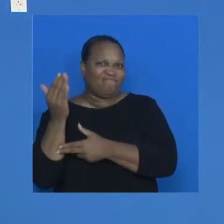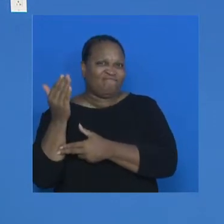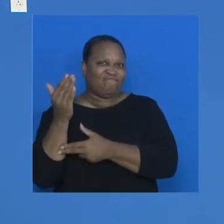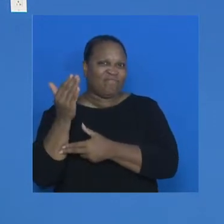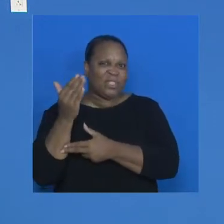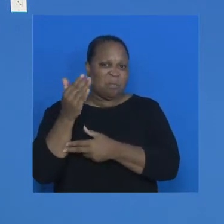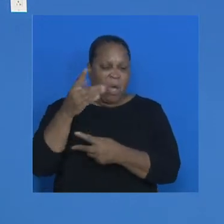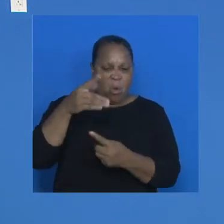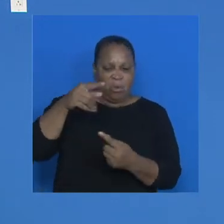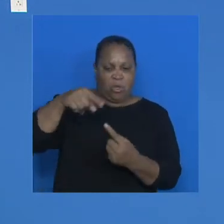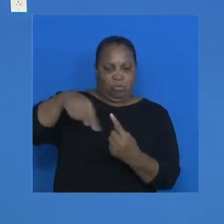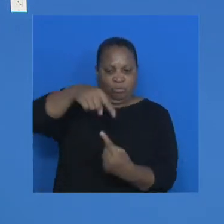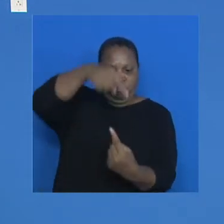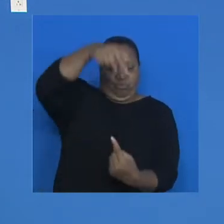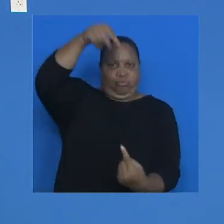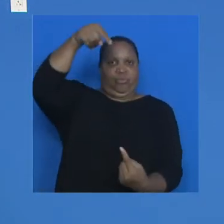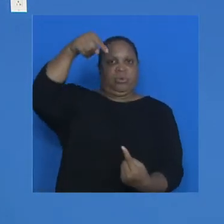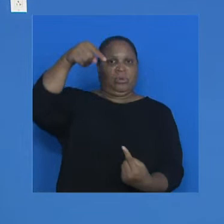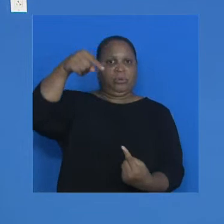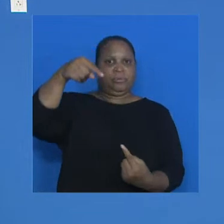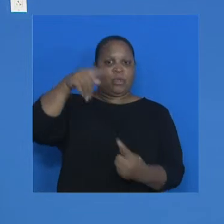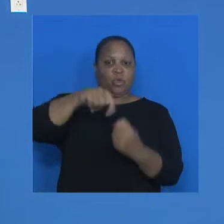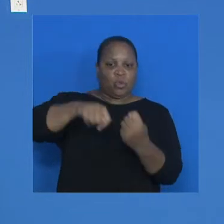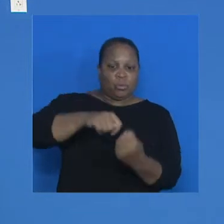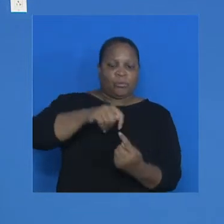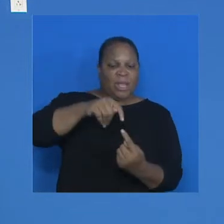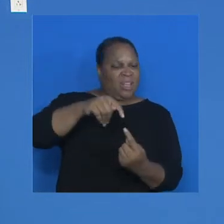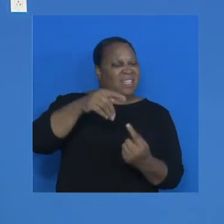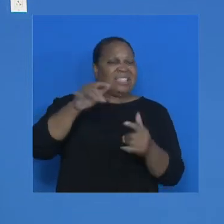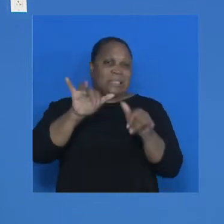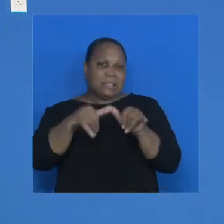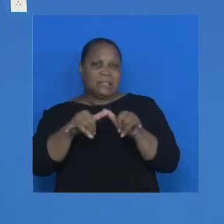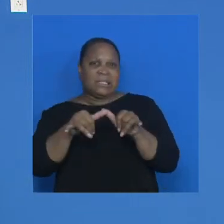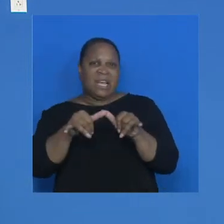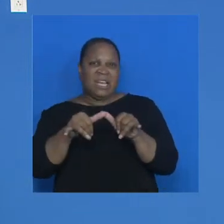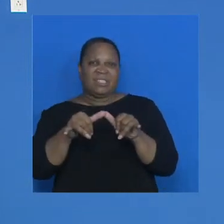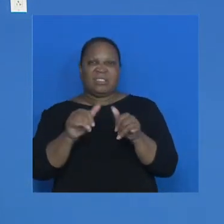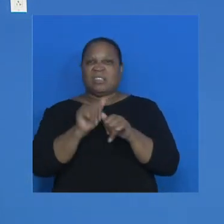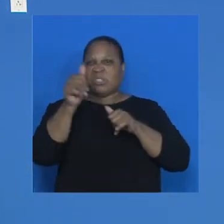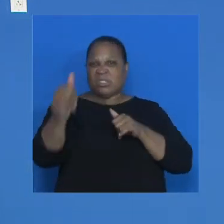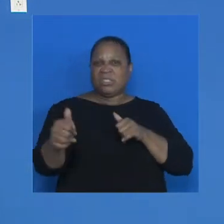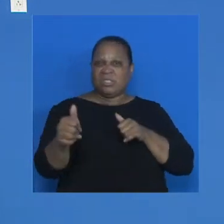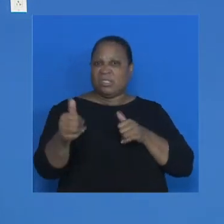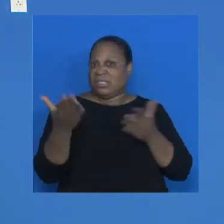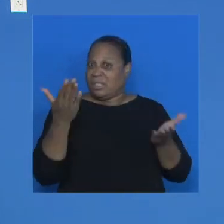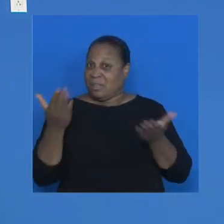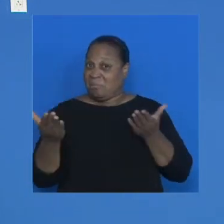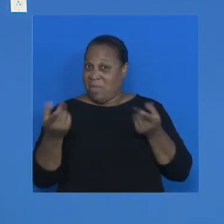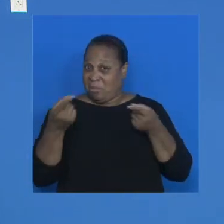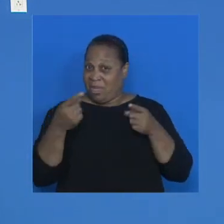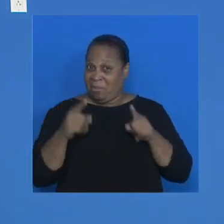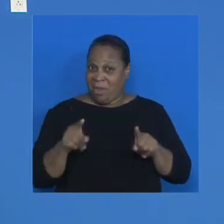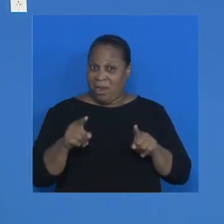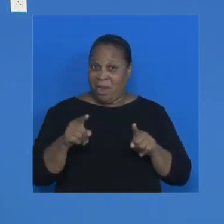that form. Given the size of the storm with the distance, is there a likelihood of tornadoes forming in the midst of this